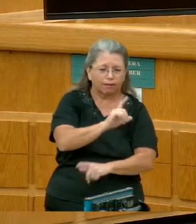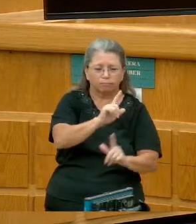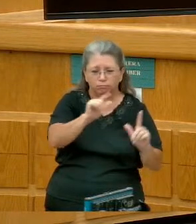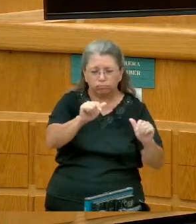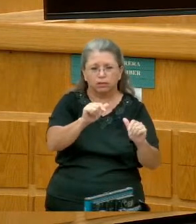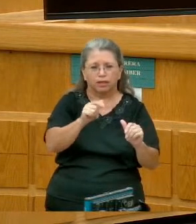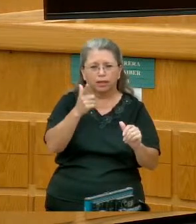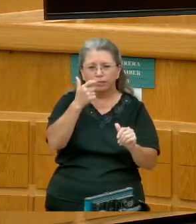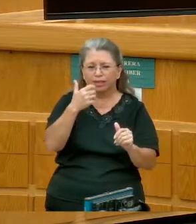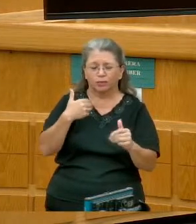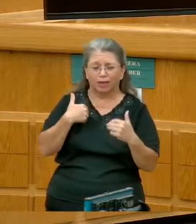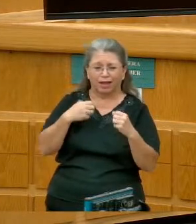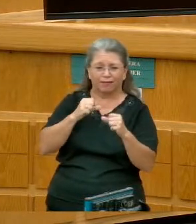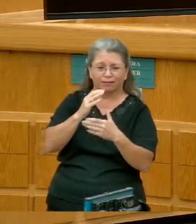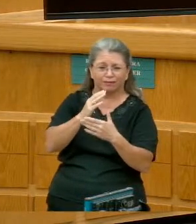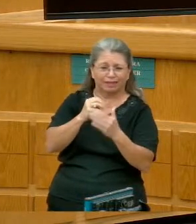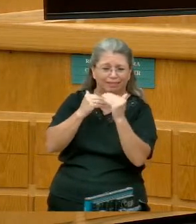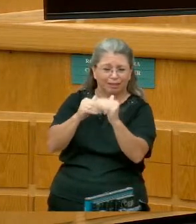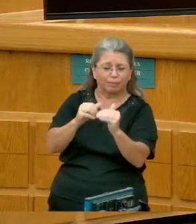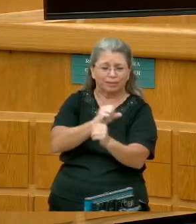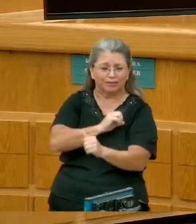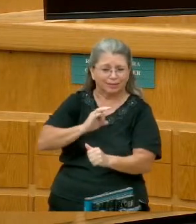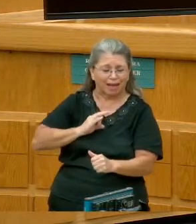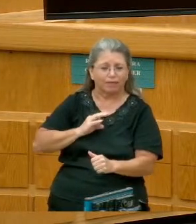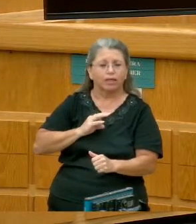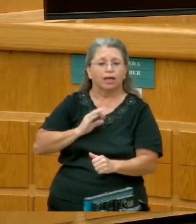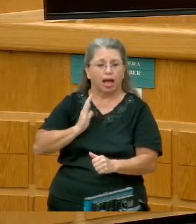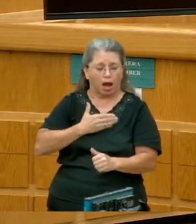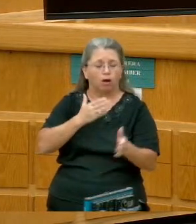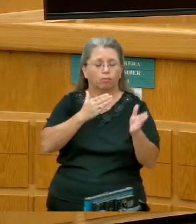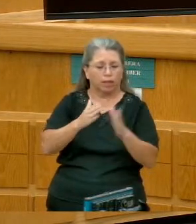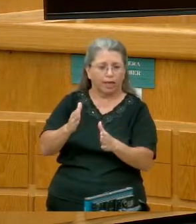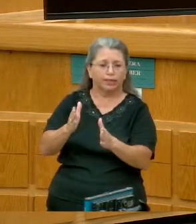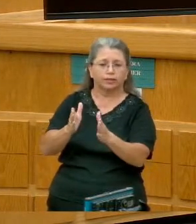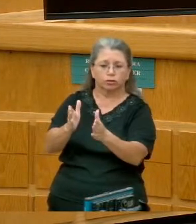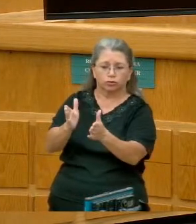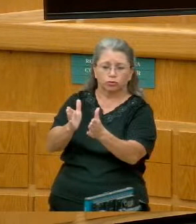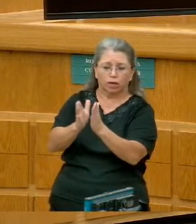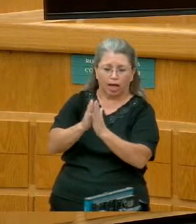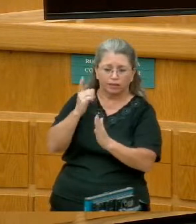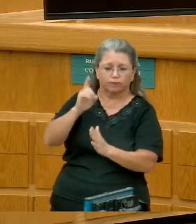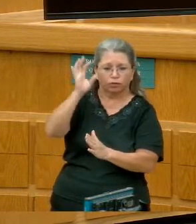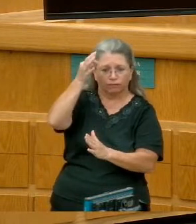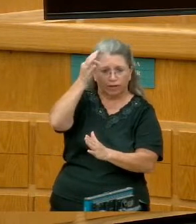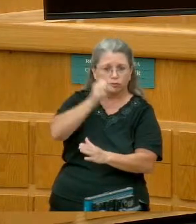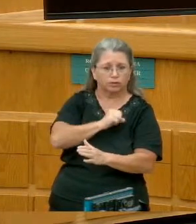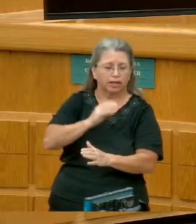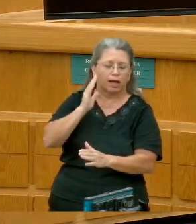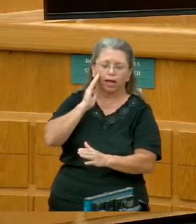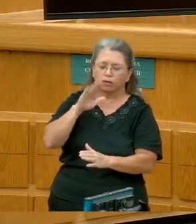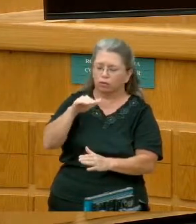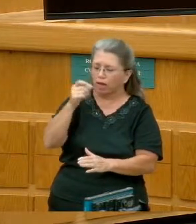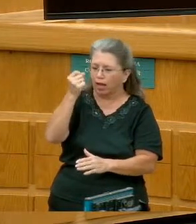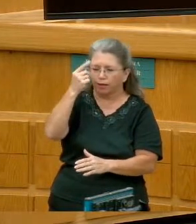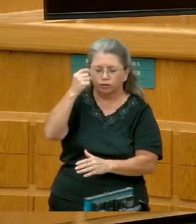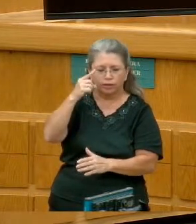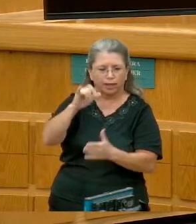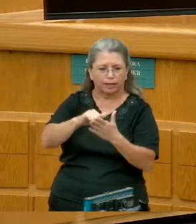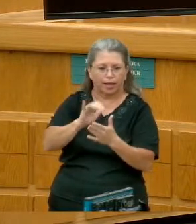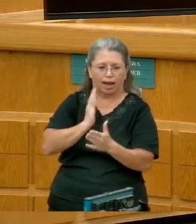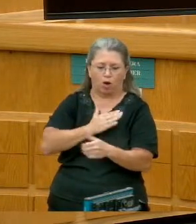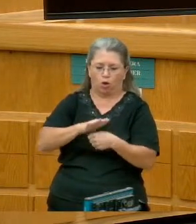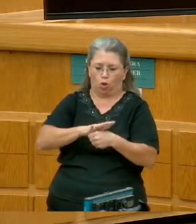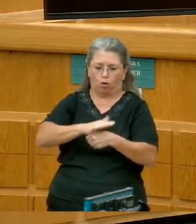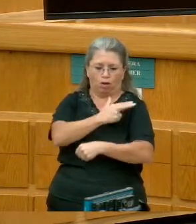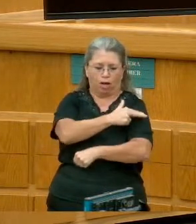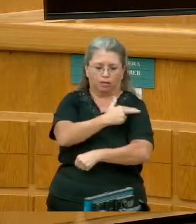to identify federal resources for staffing. We know that the hospitals cannot staff it. We understand that. So we know